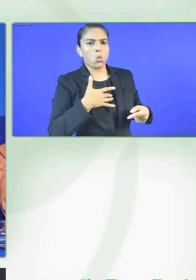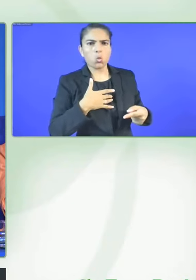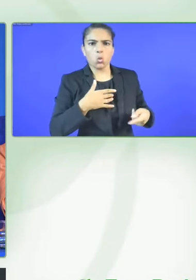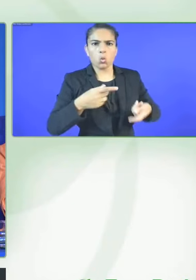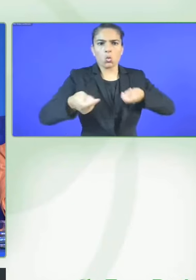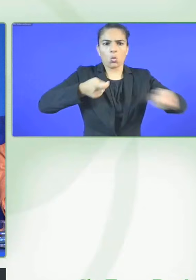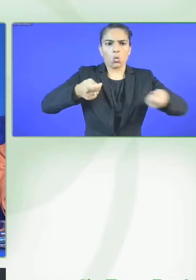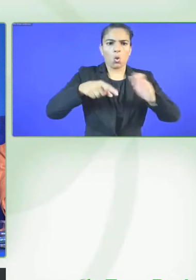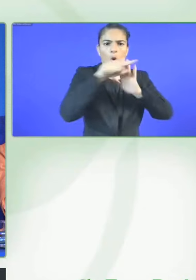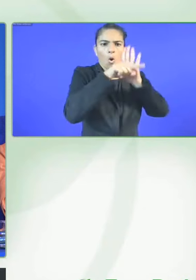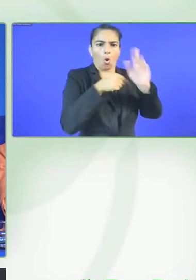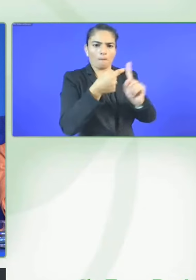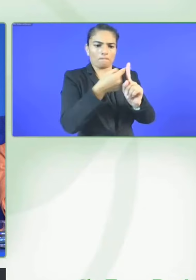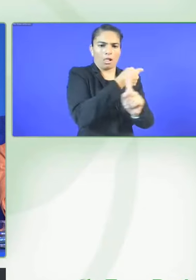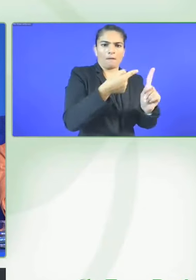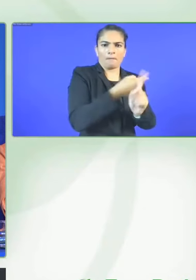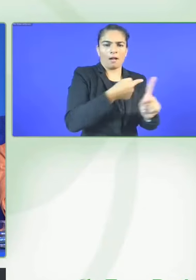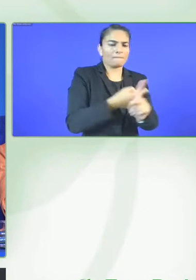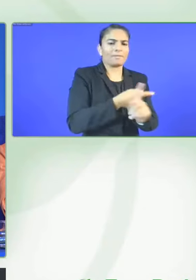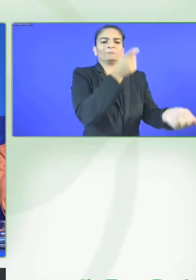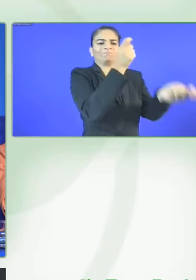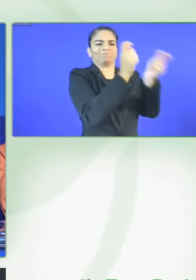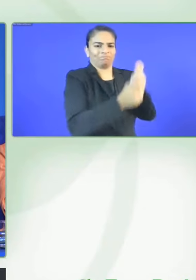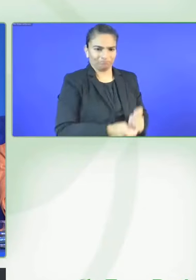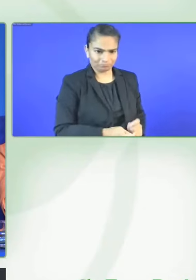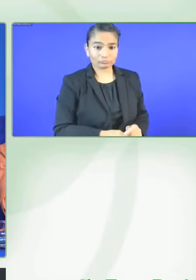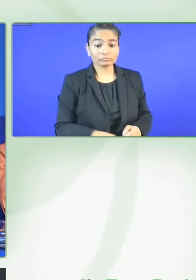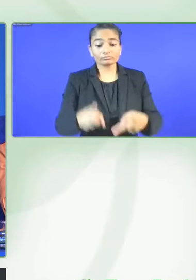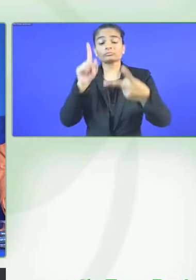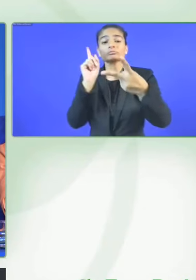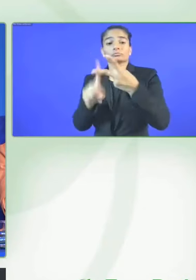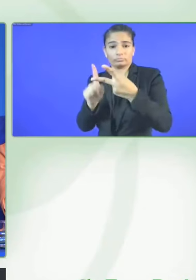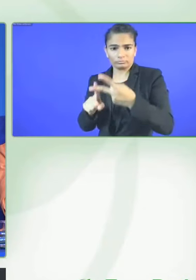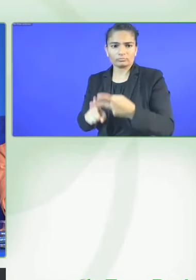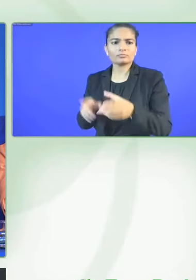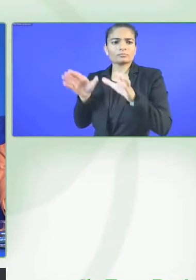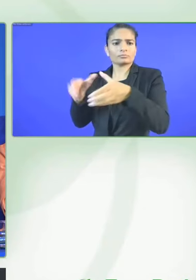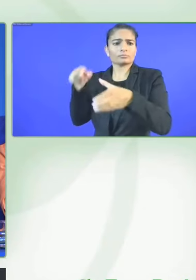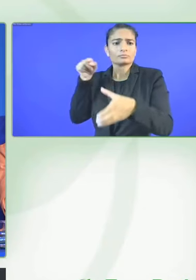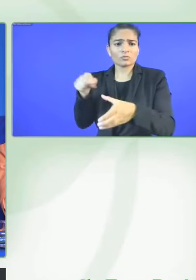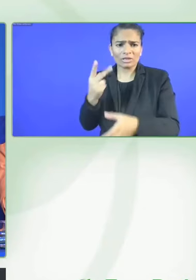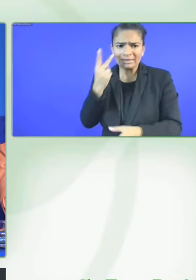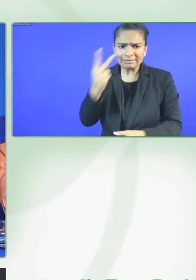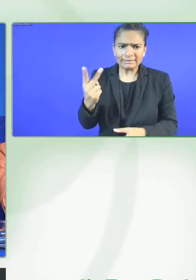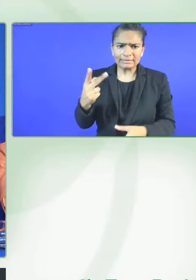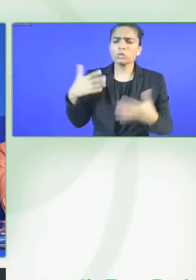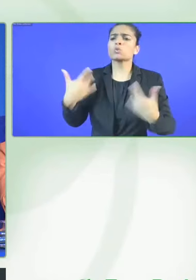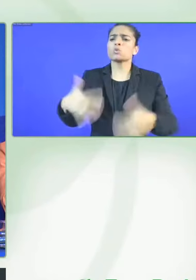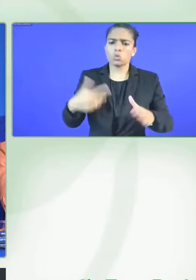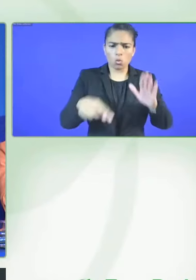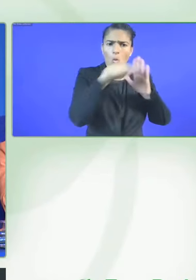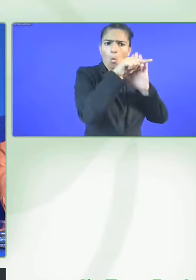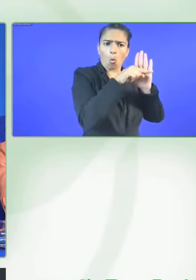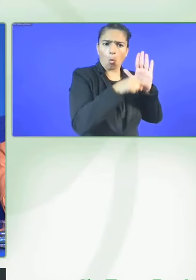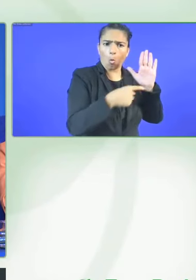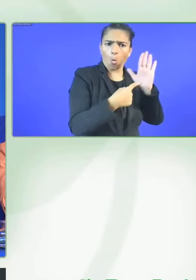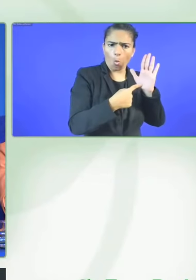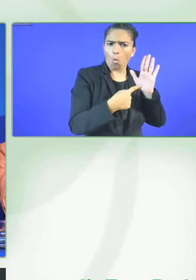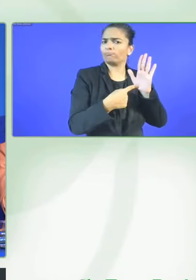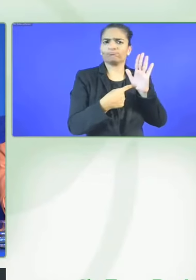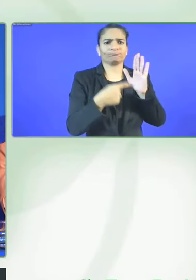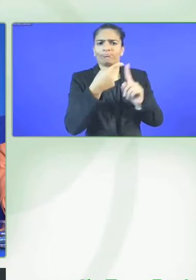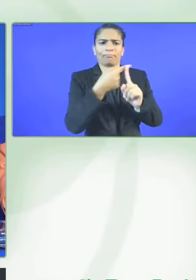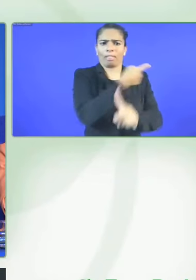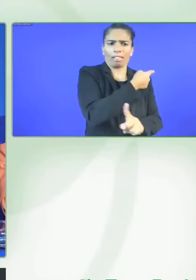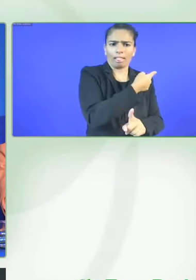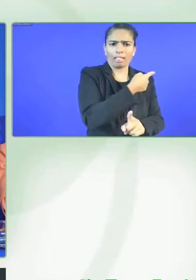misinformation provided by a professional accessibility expert that was employed by the obligated party,